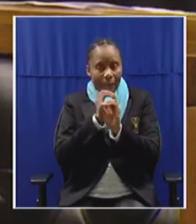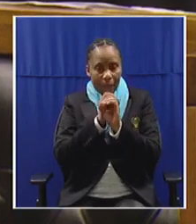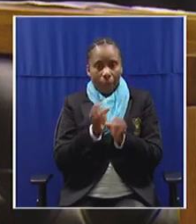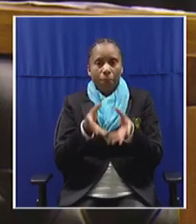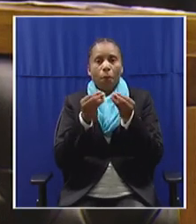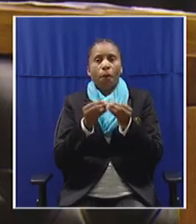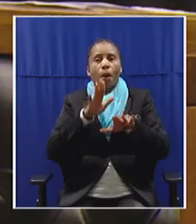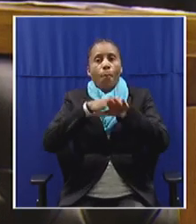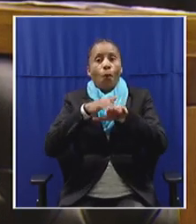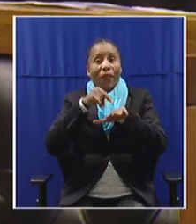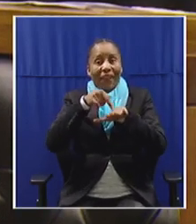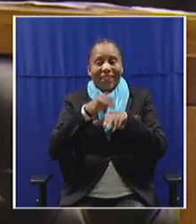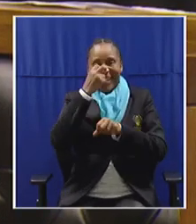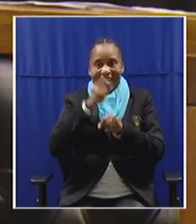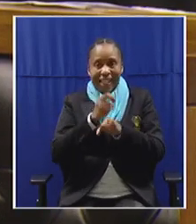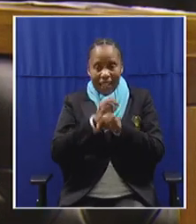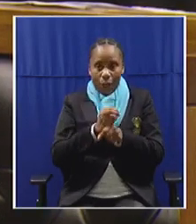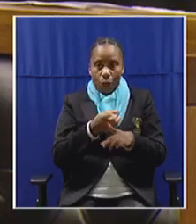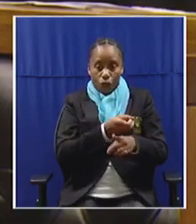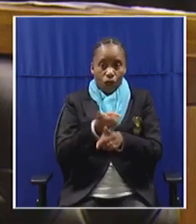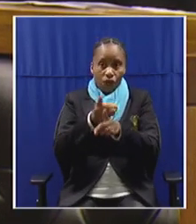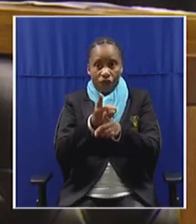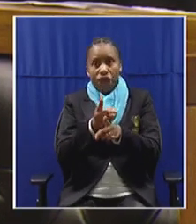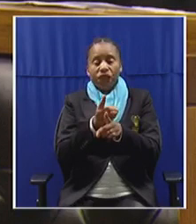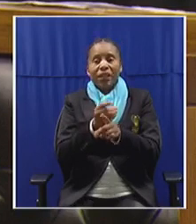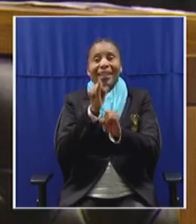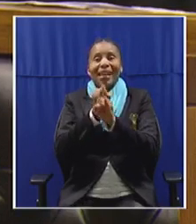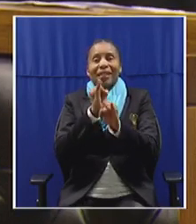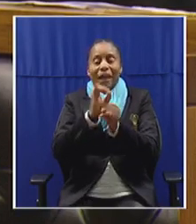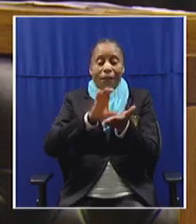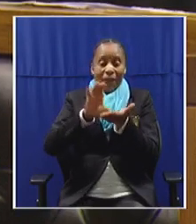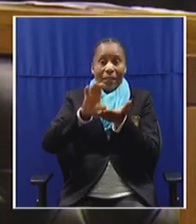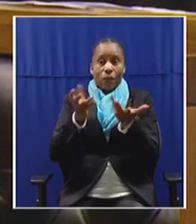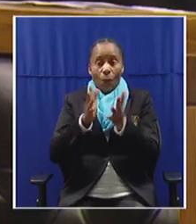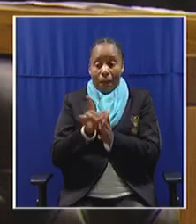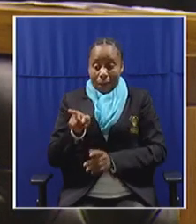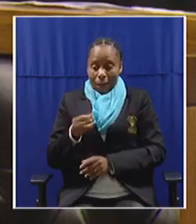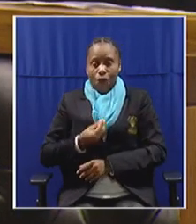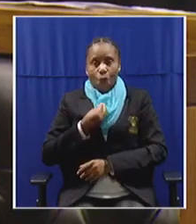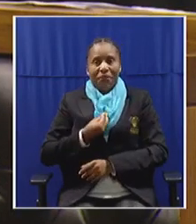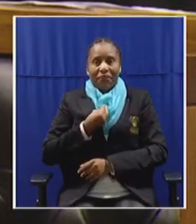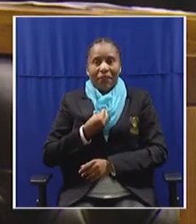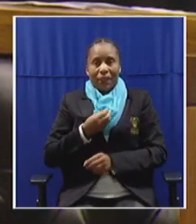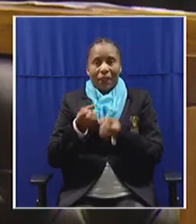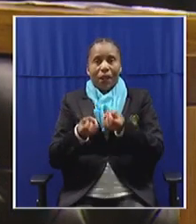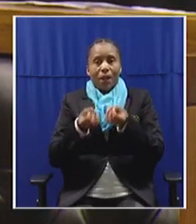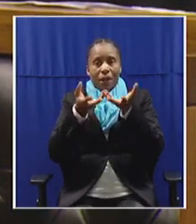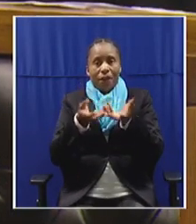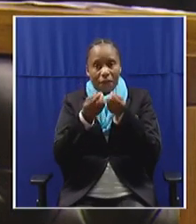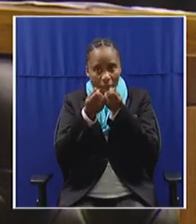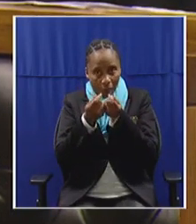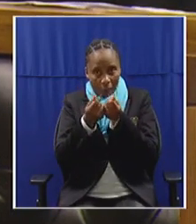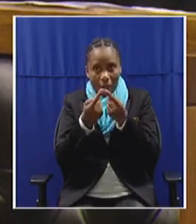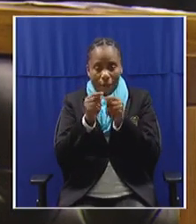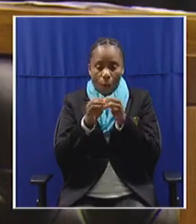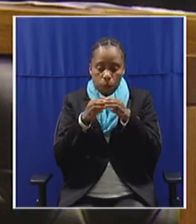we need to direct industrial funding towards our young people to provide the capital for the growth